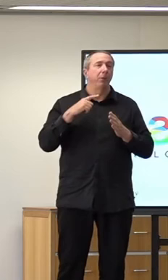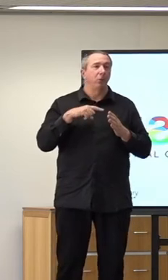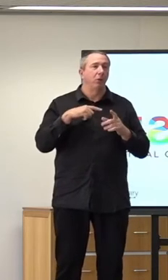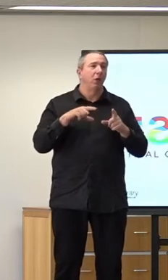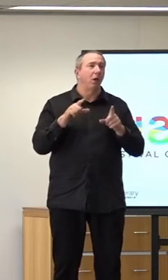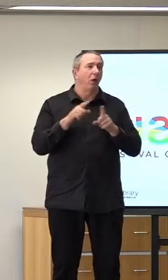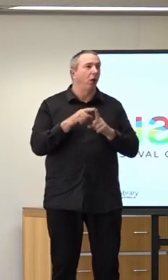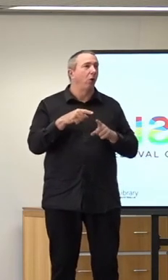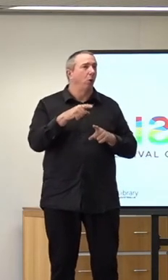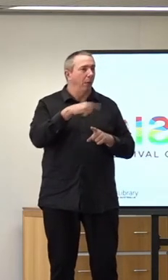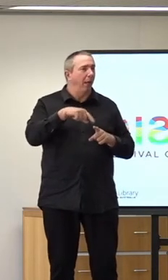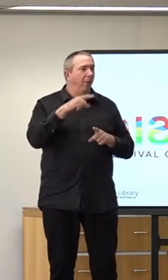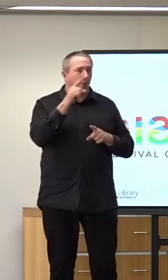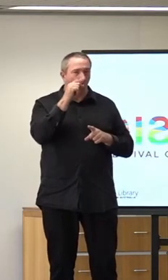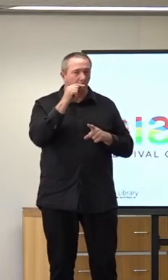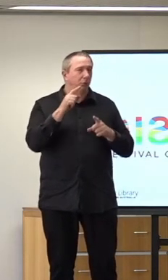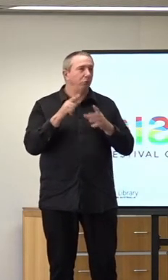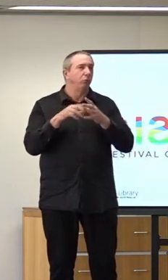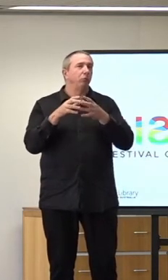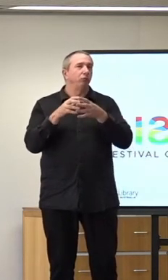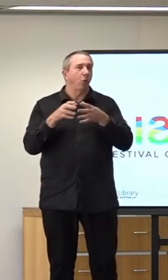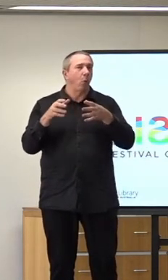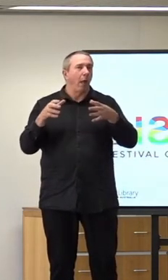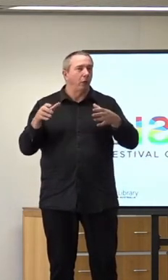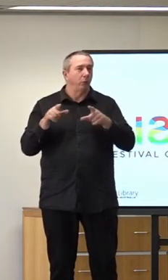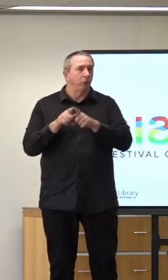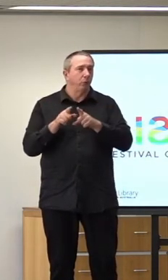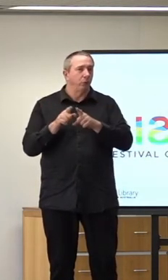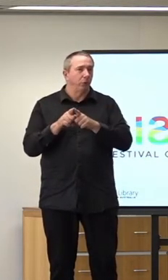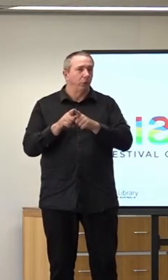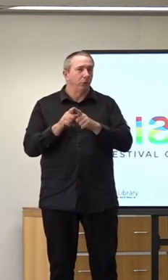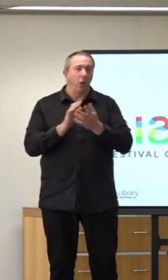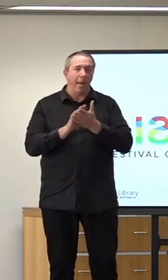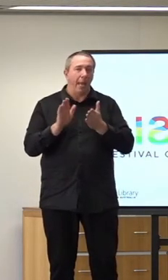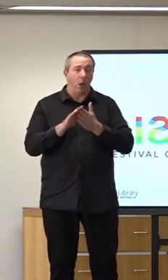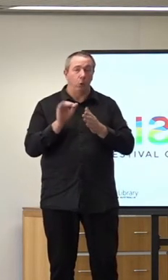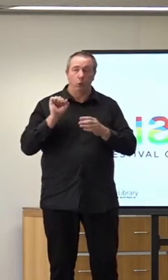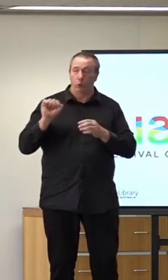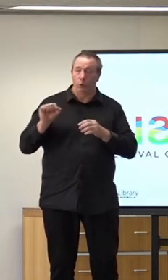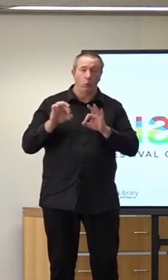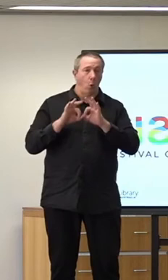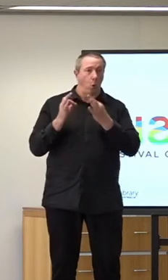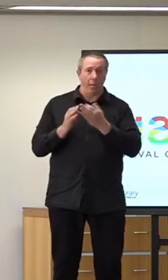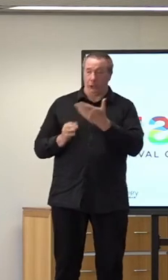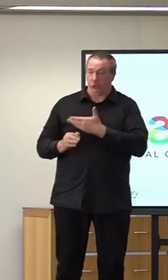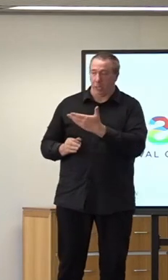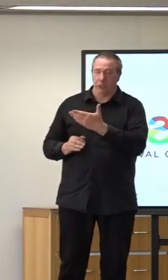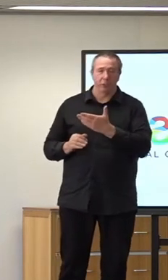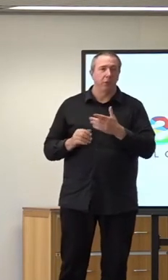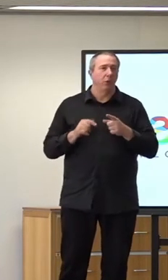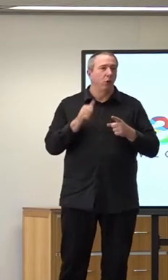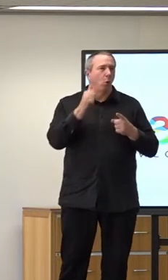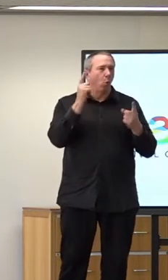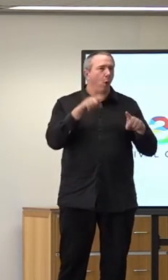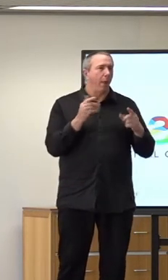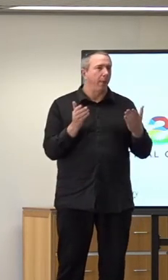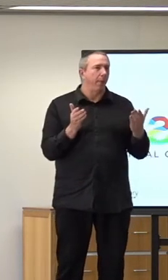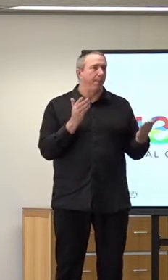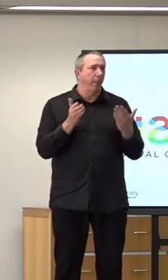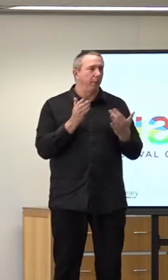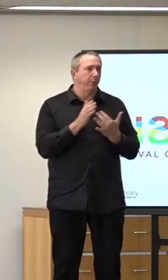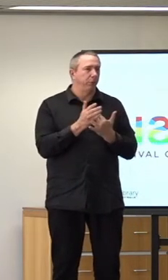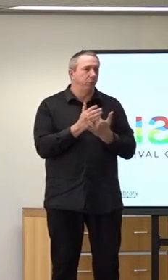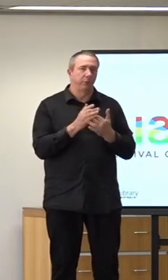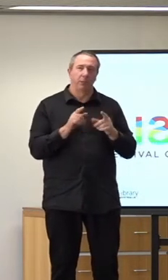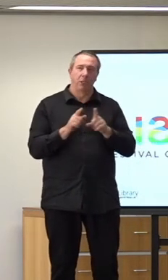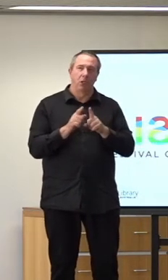an ability to grow larger as well. You know, how do you as institutions kind of maintain that balance between